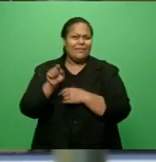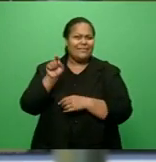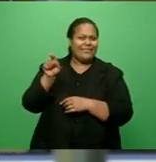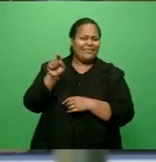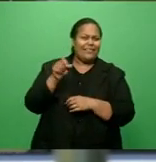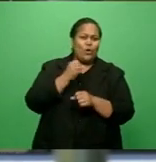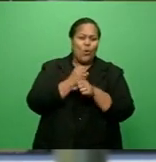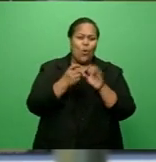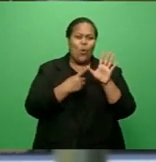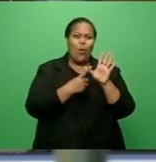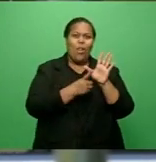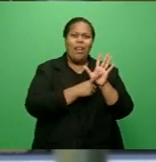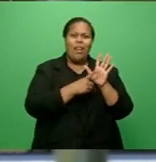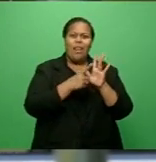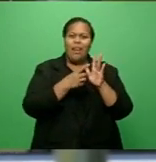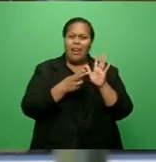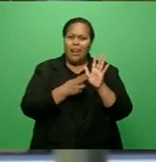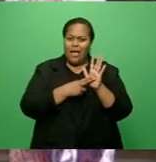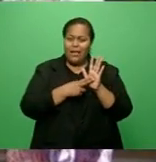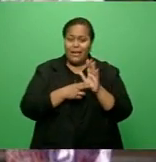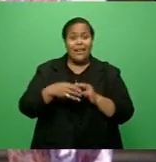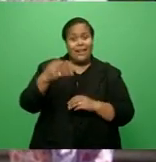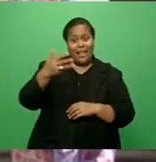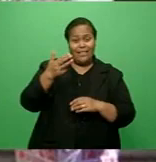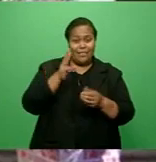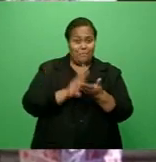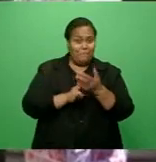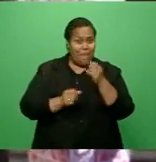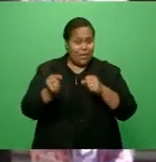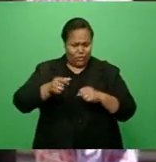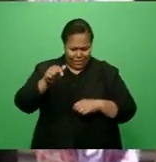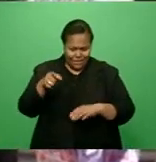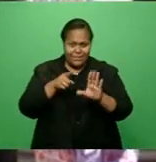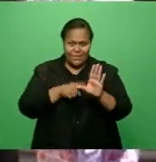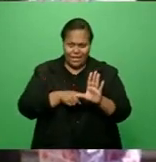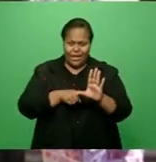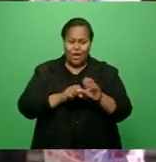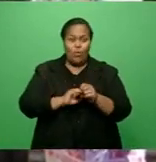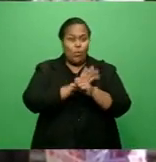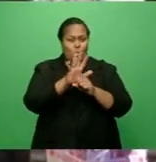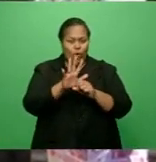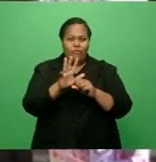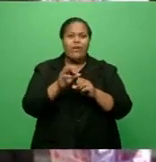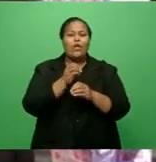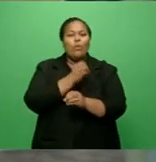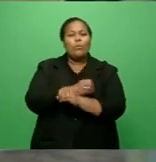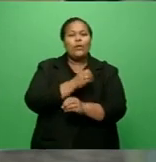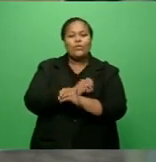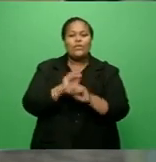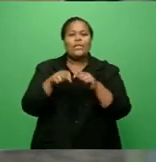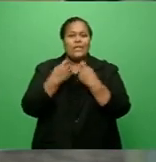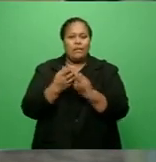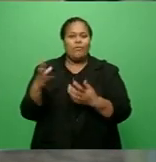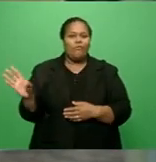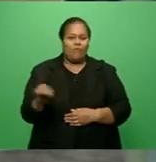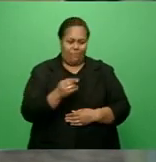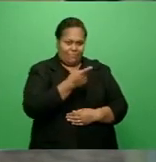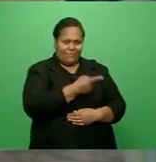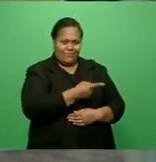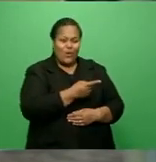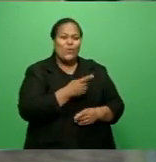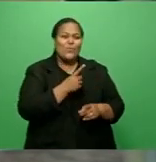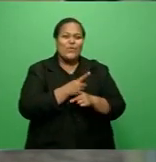March this year, the COVID-19 planning team has been operating from this premises. The centre has facilitated a